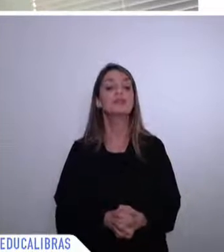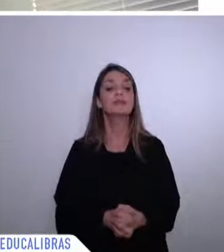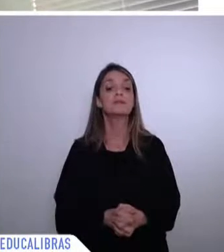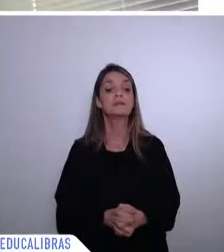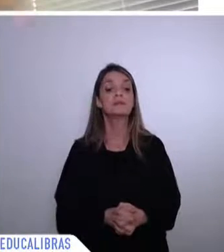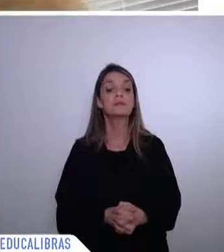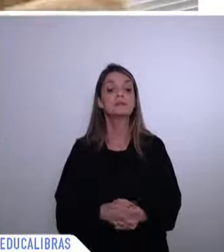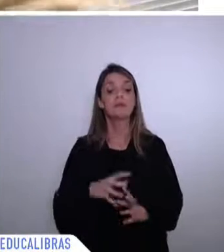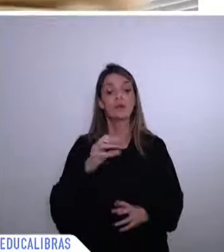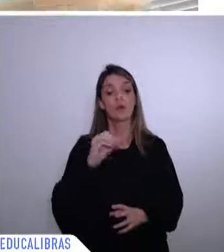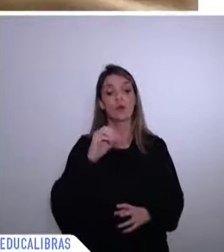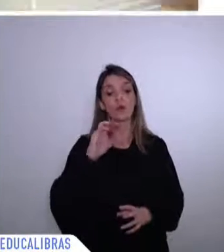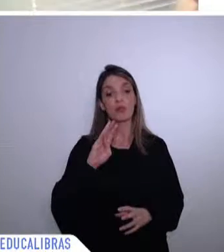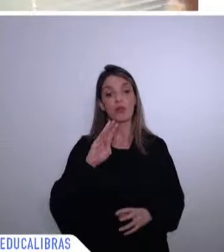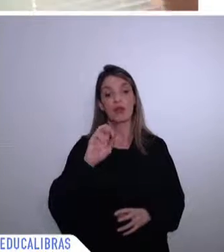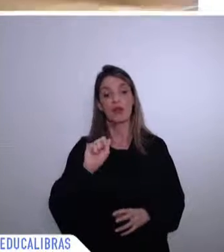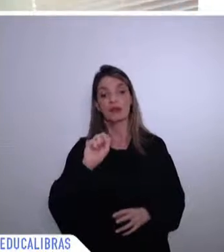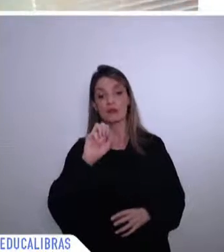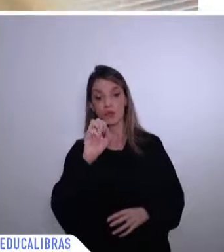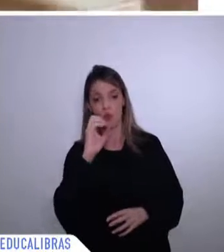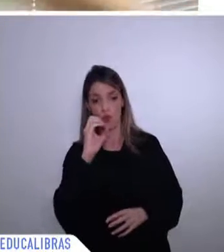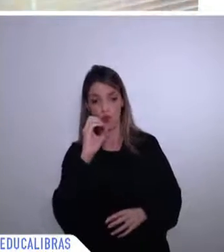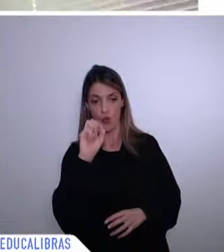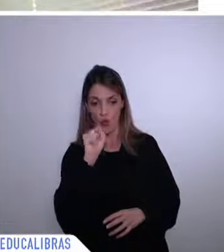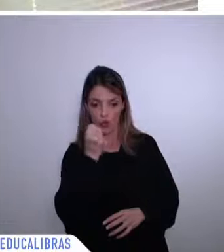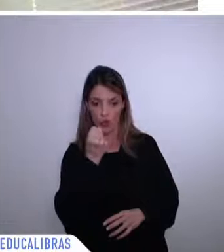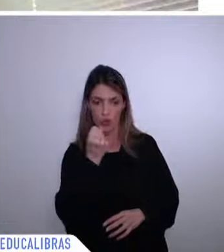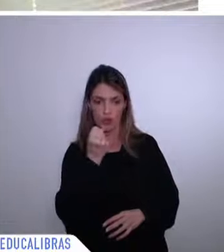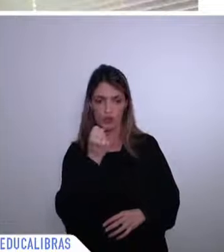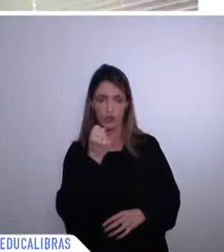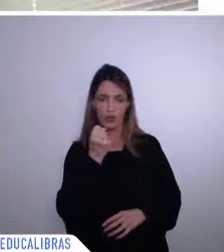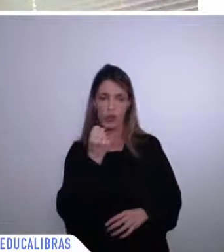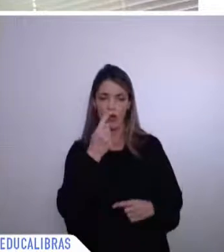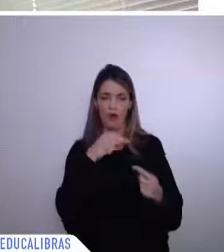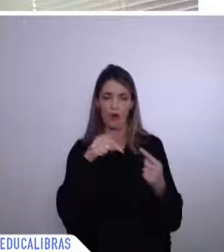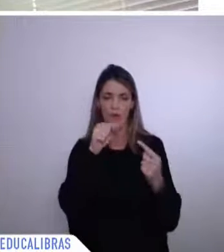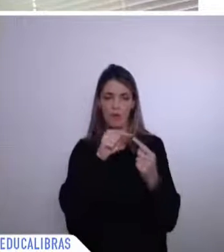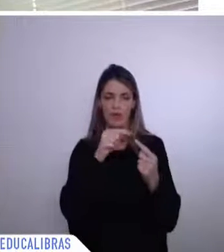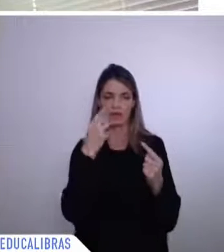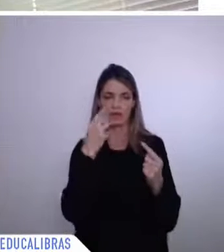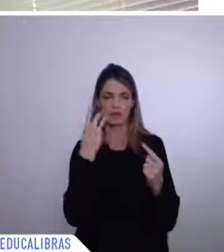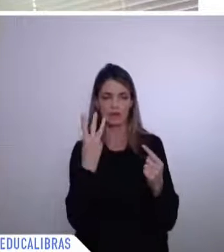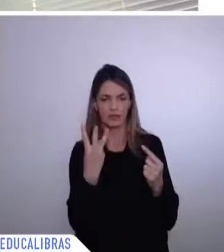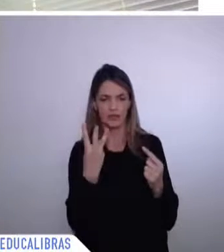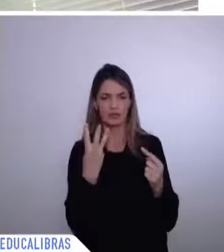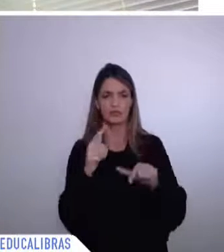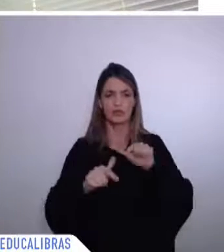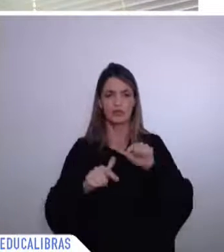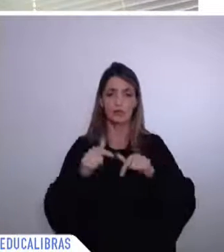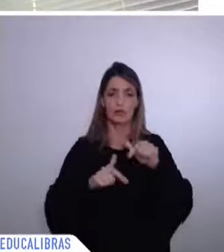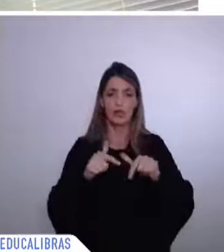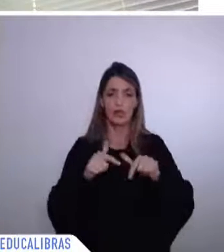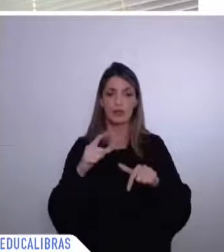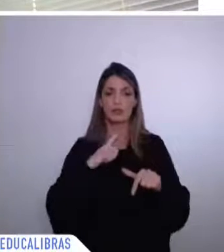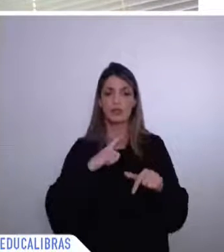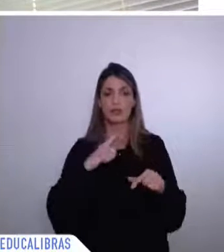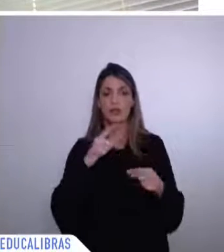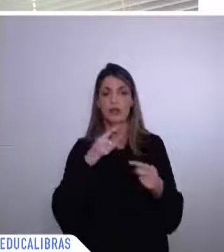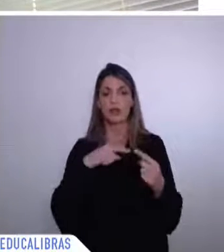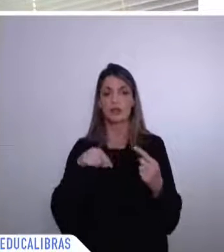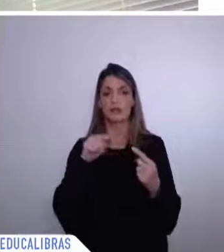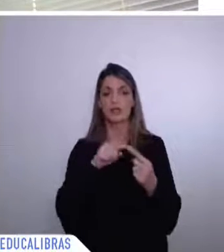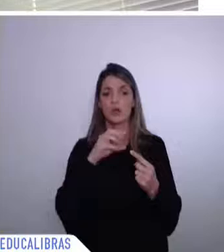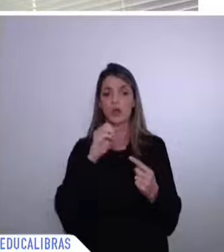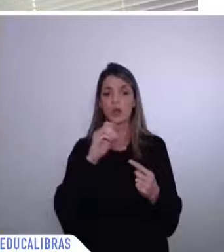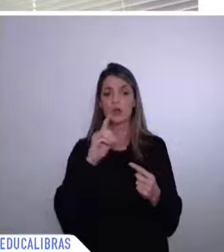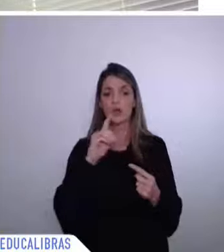And when we talk about SDG 8 and the third uh, SDG,